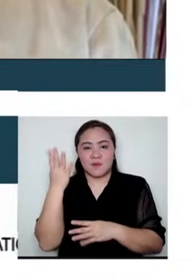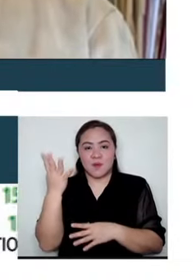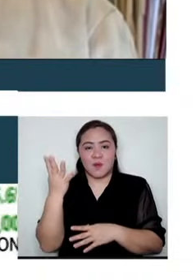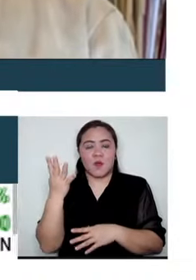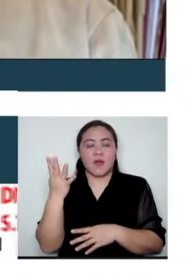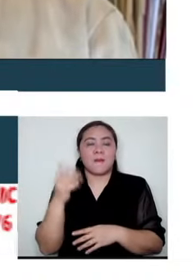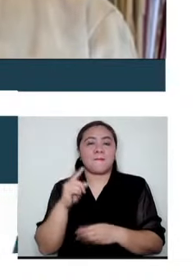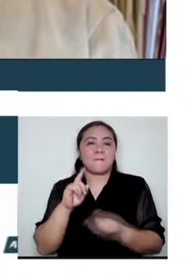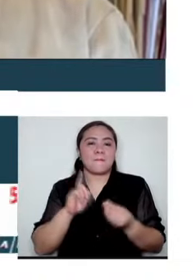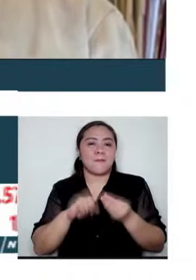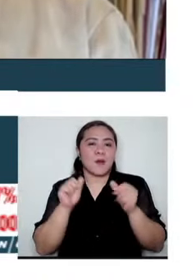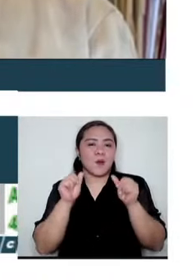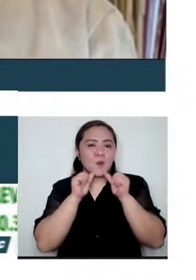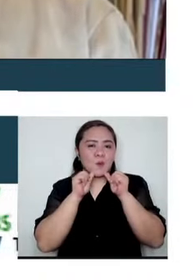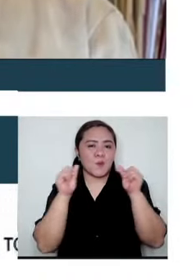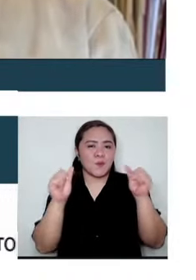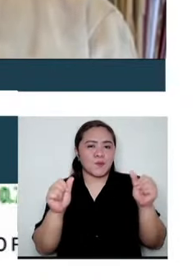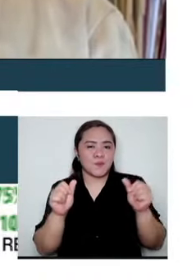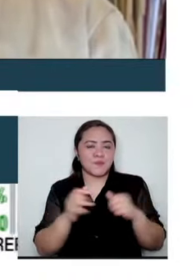something like,